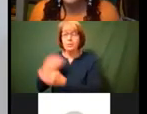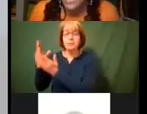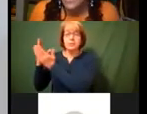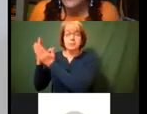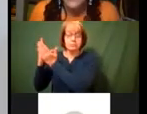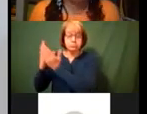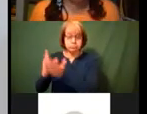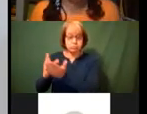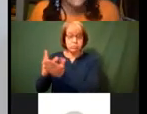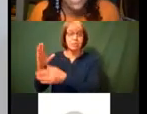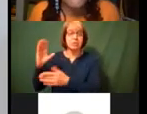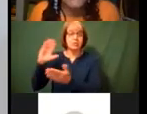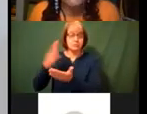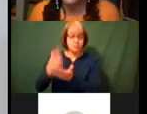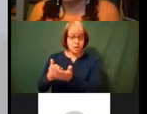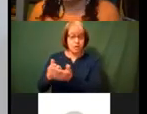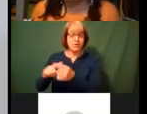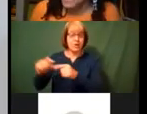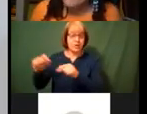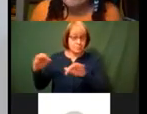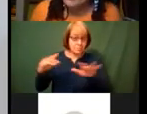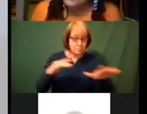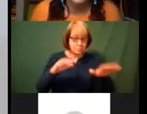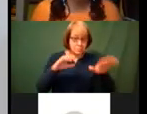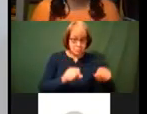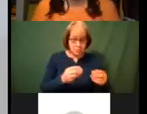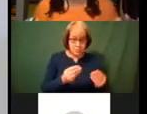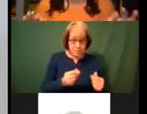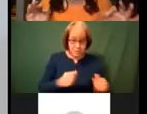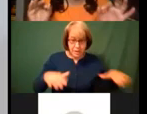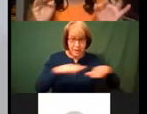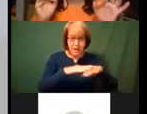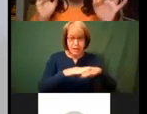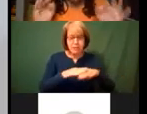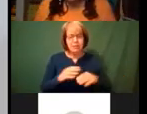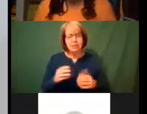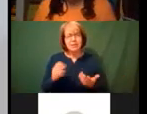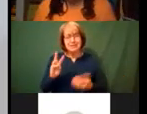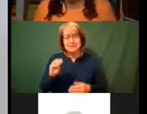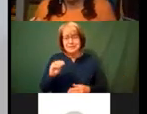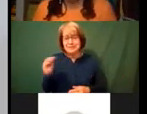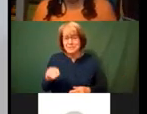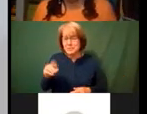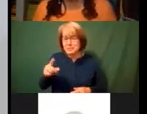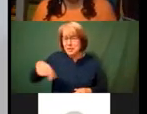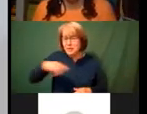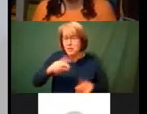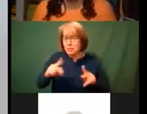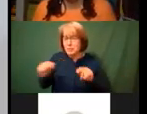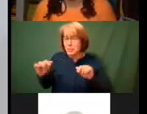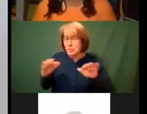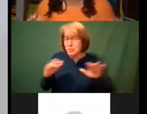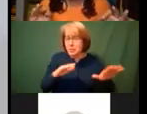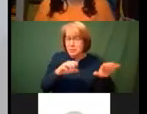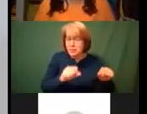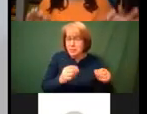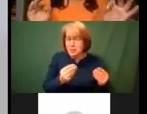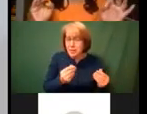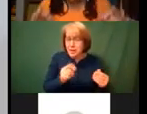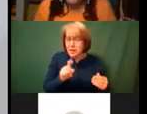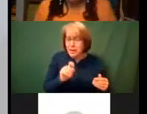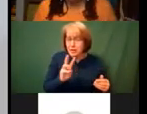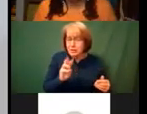they died because they could die from the flu. They could die from loneliness. They could die from so many things, right, at that time. So the risk